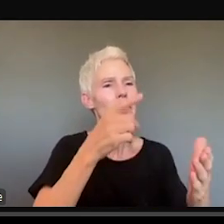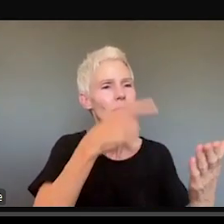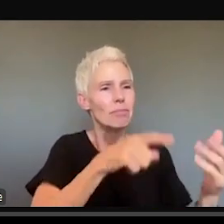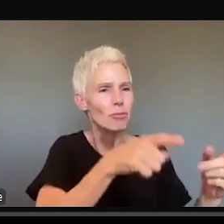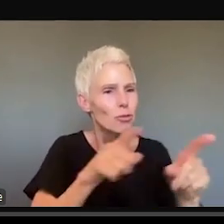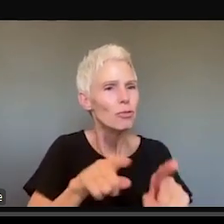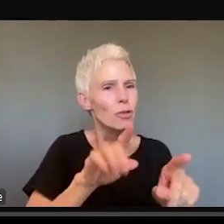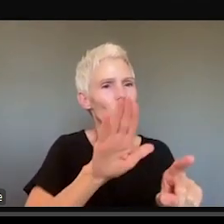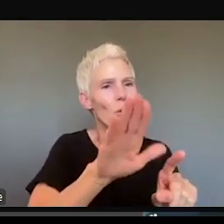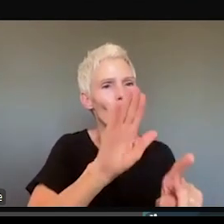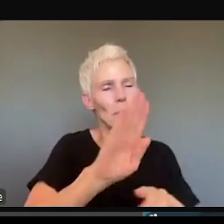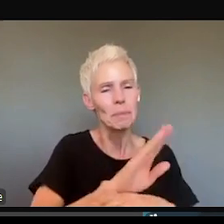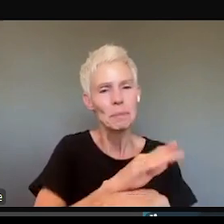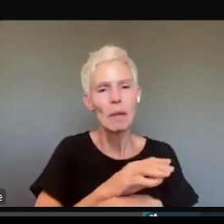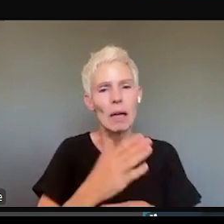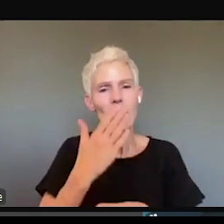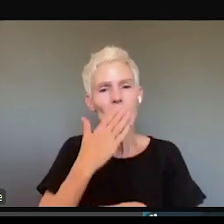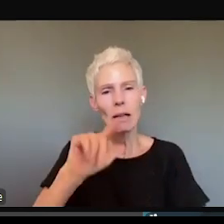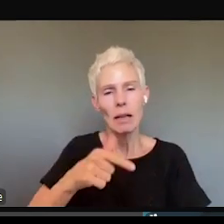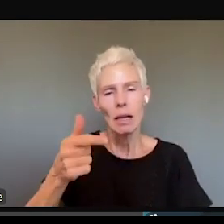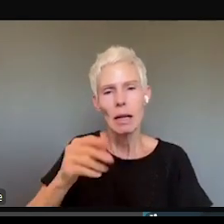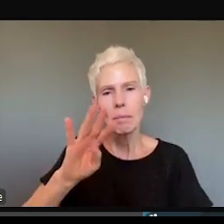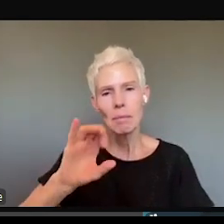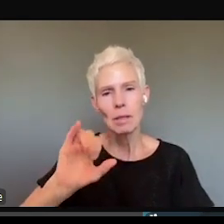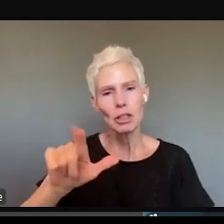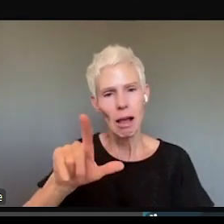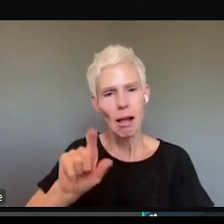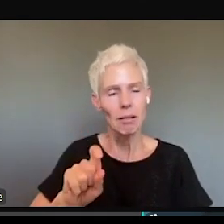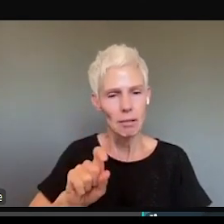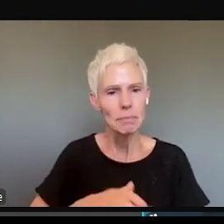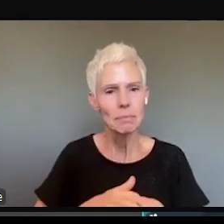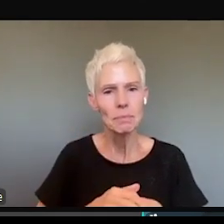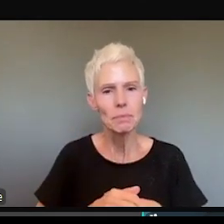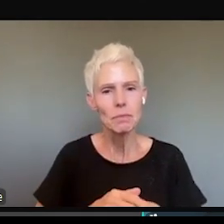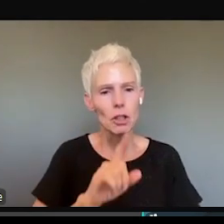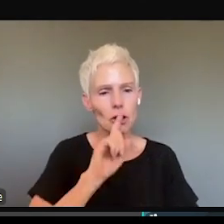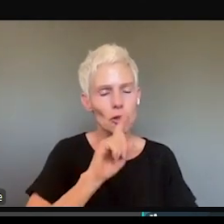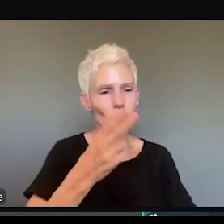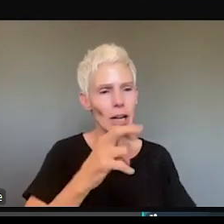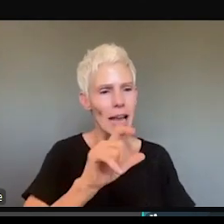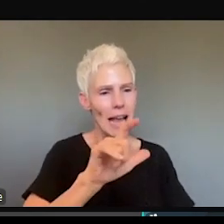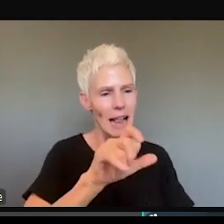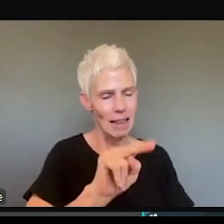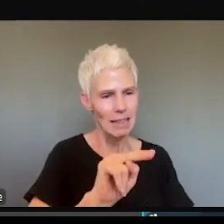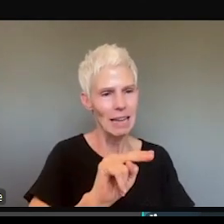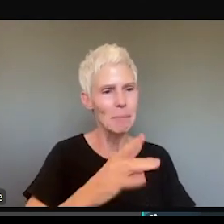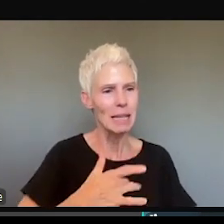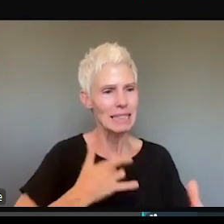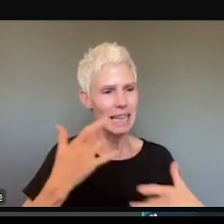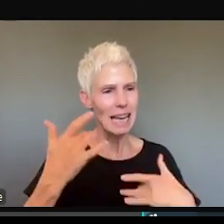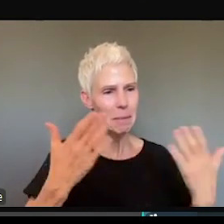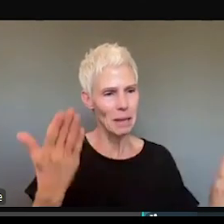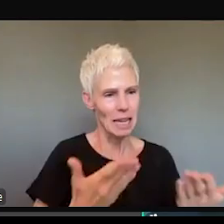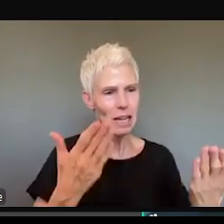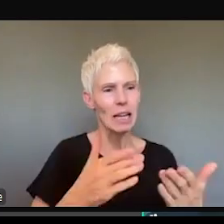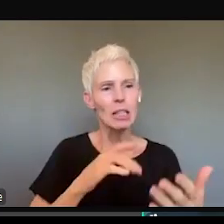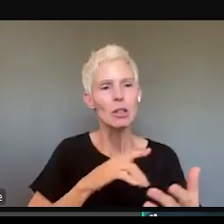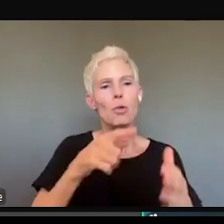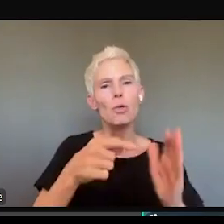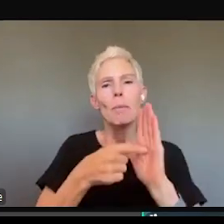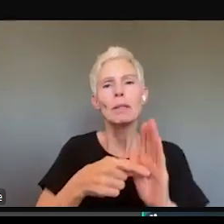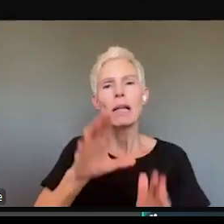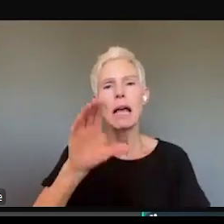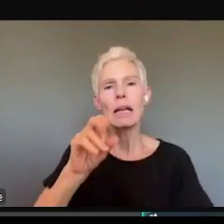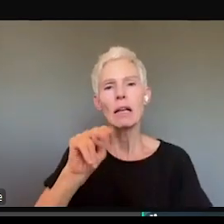if you could tell us a little bit more about Contact Careline. Sure, Helen. Excited to be here and represent Contact today.